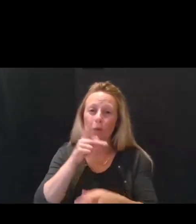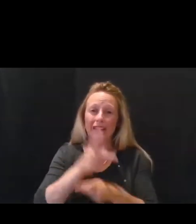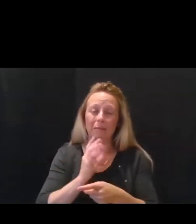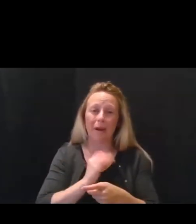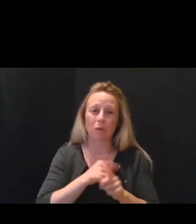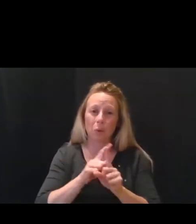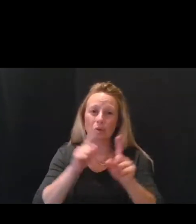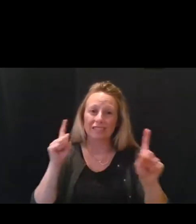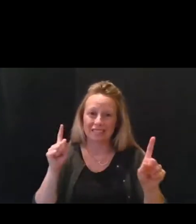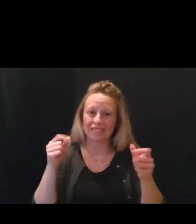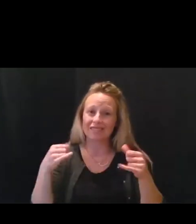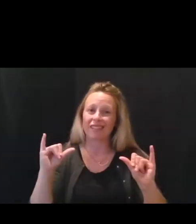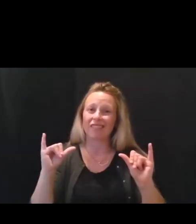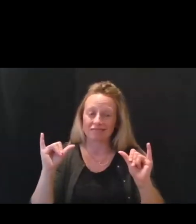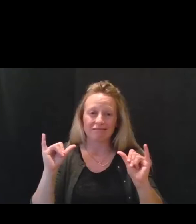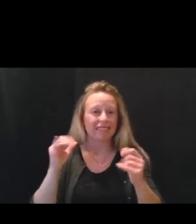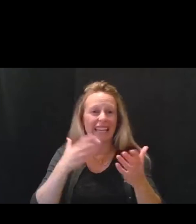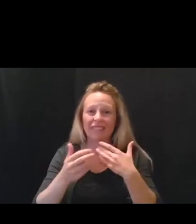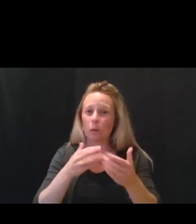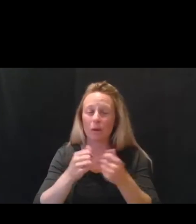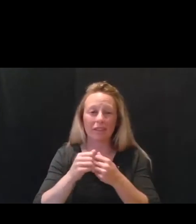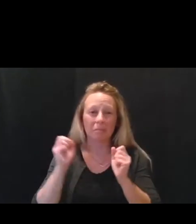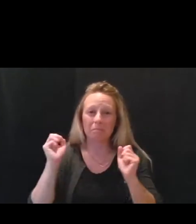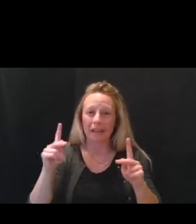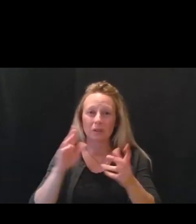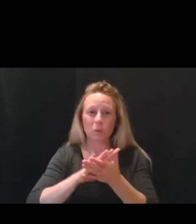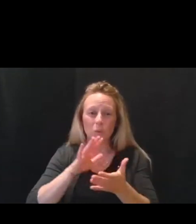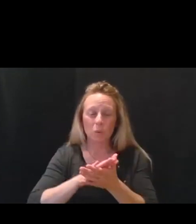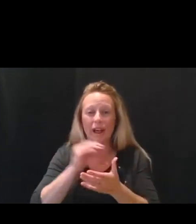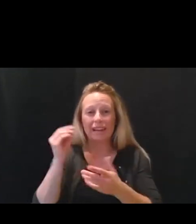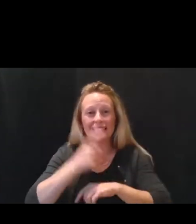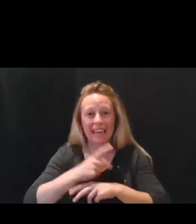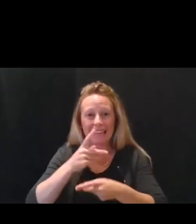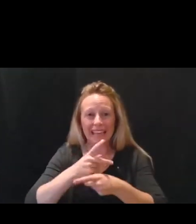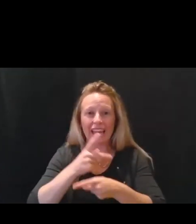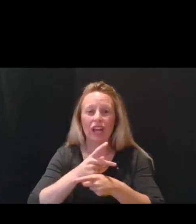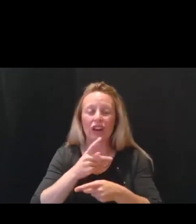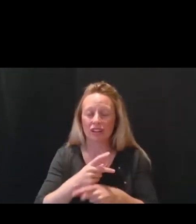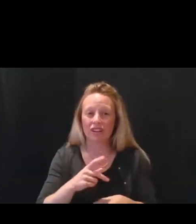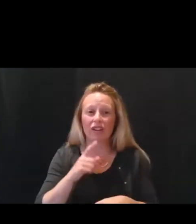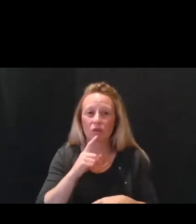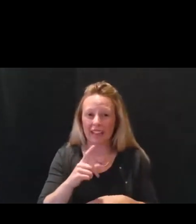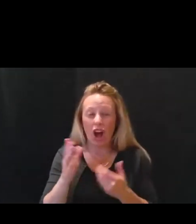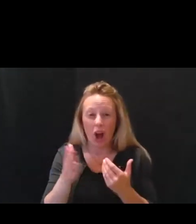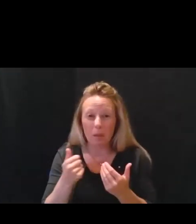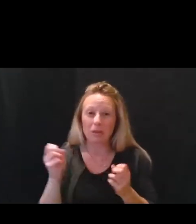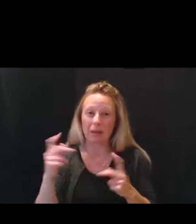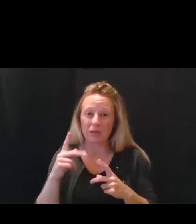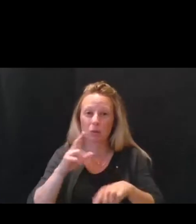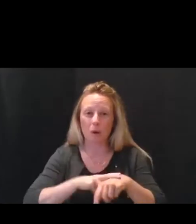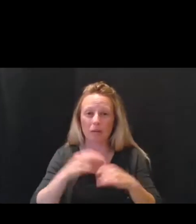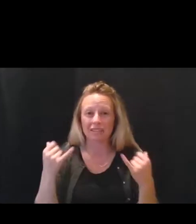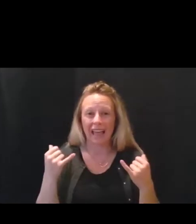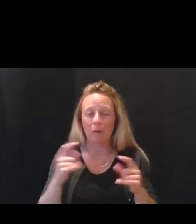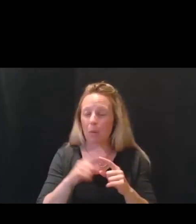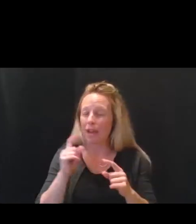distance going, even with back to school and the daycares opening up and the life almost coming back to normal. We have to understand